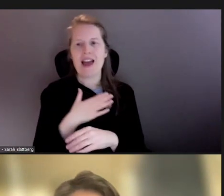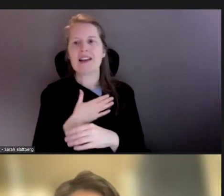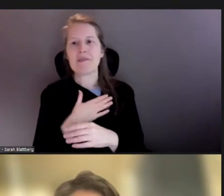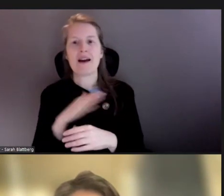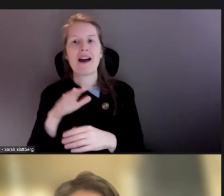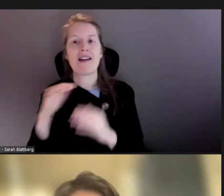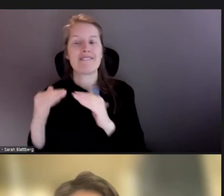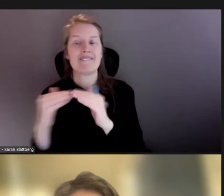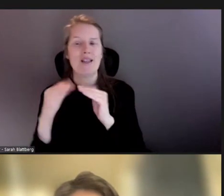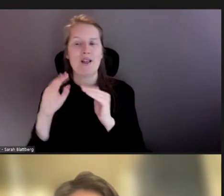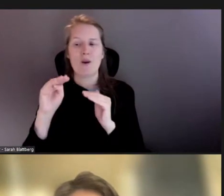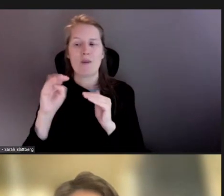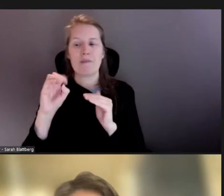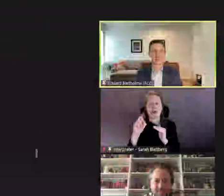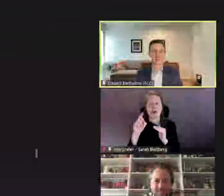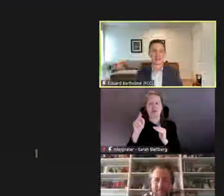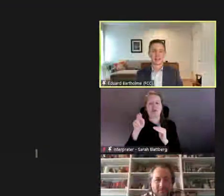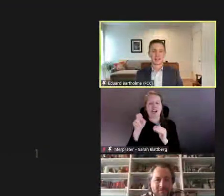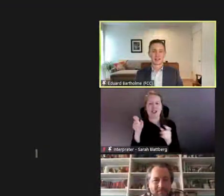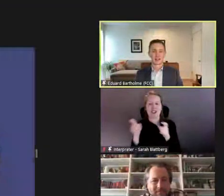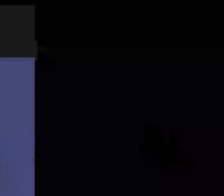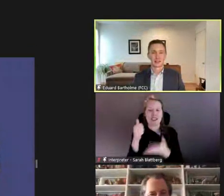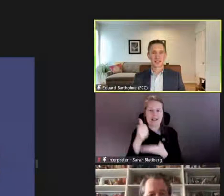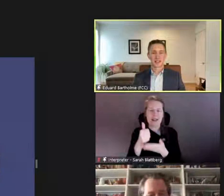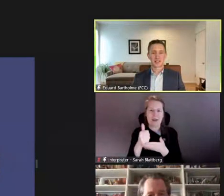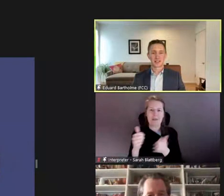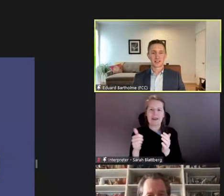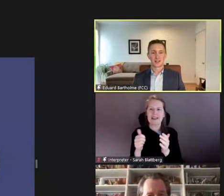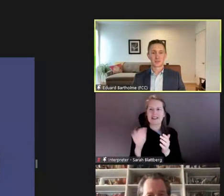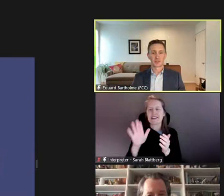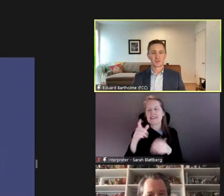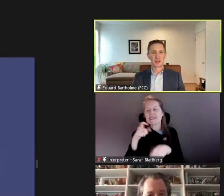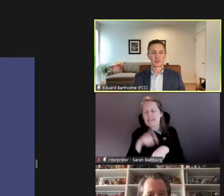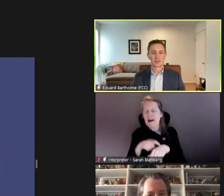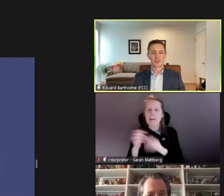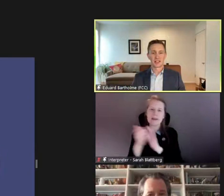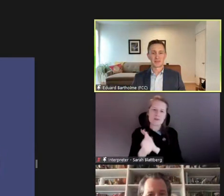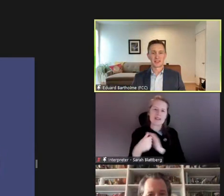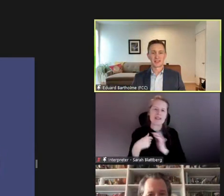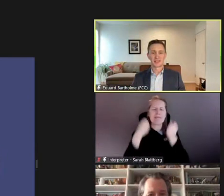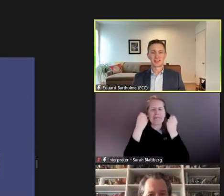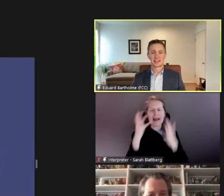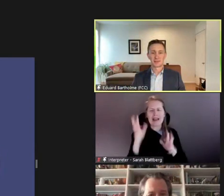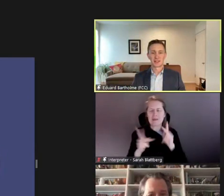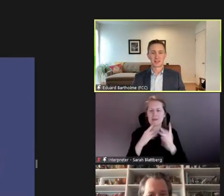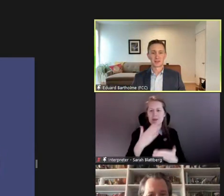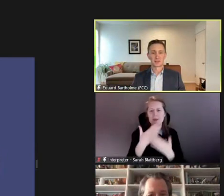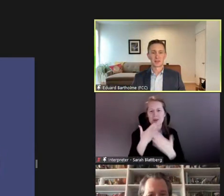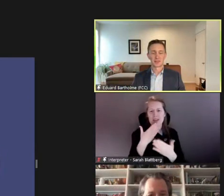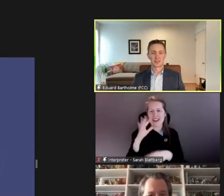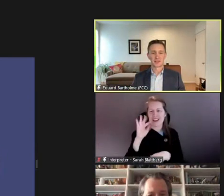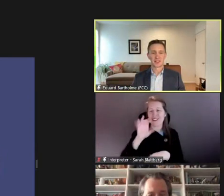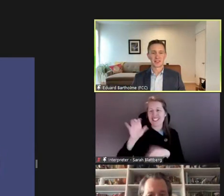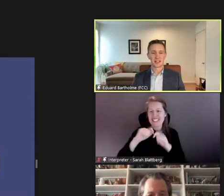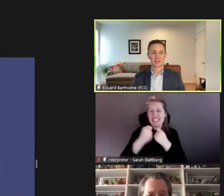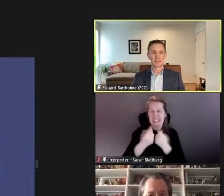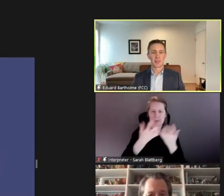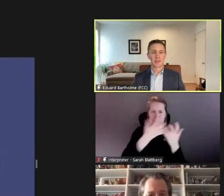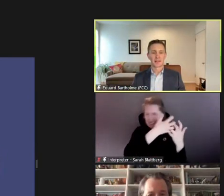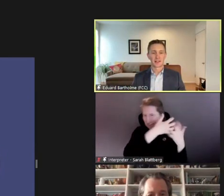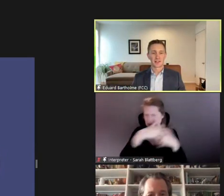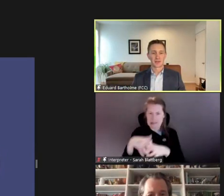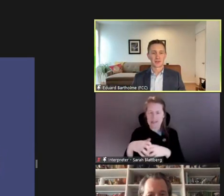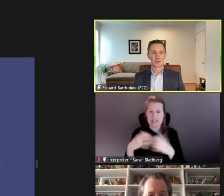for sharing their time and expertise with us. I want to thank a number of members of the FCC team that helped pull this event